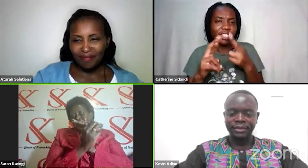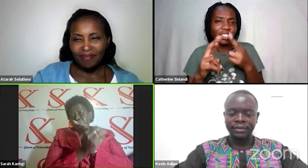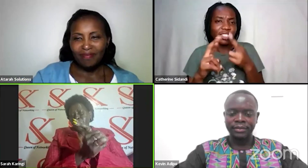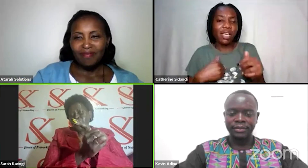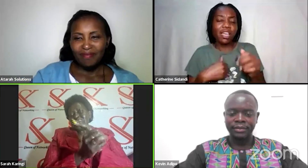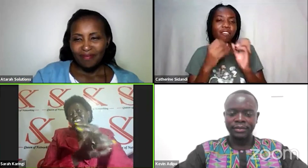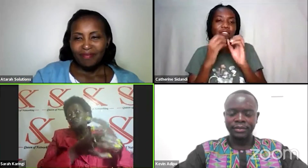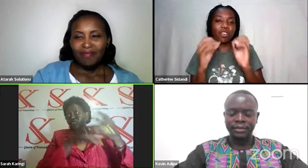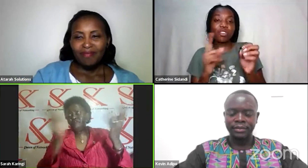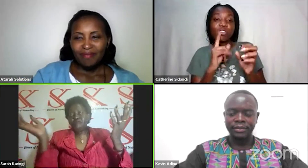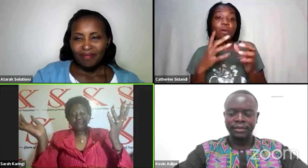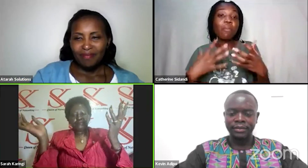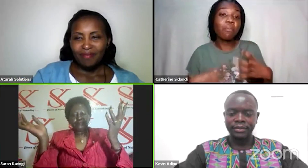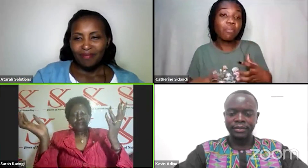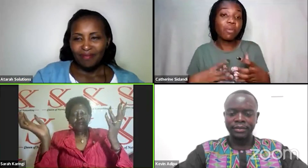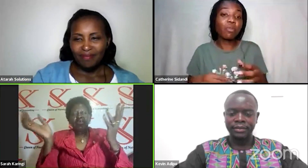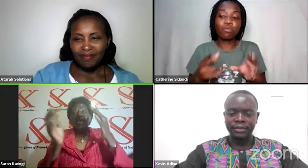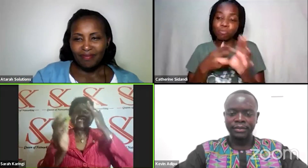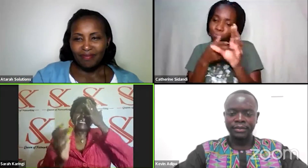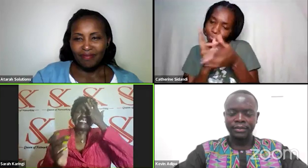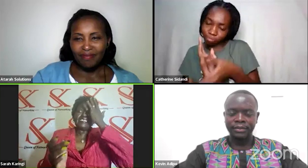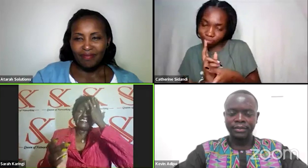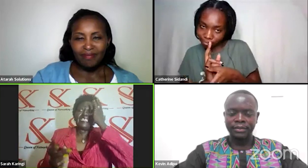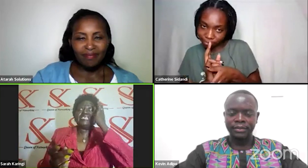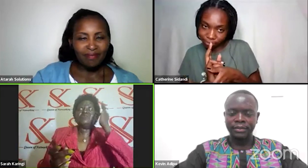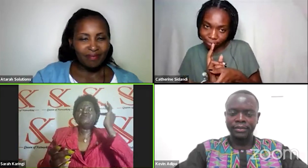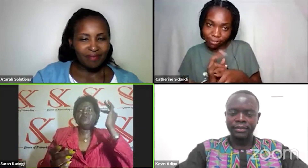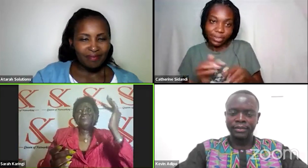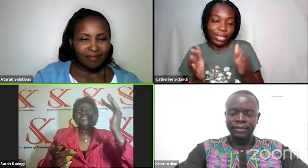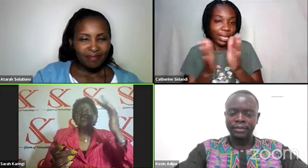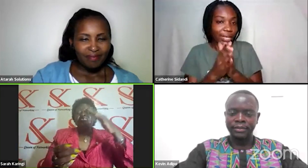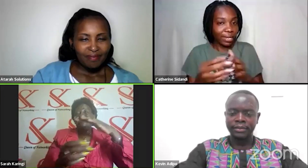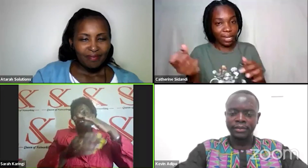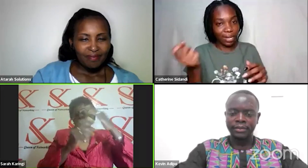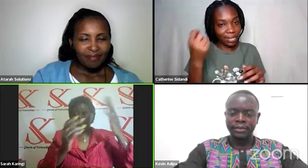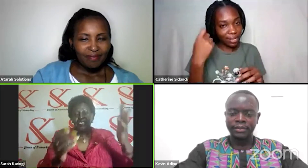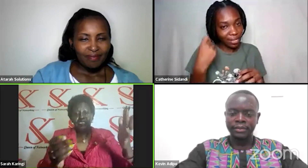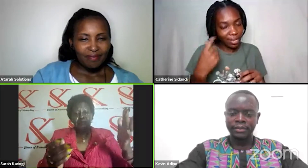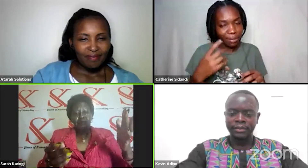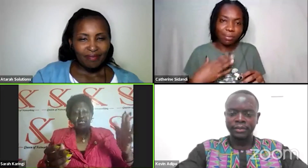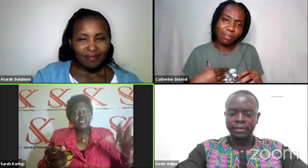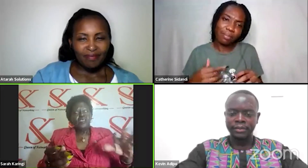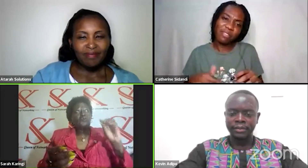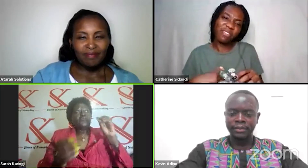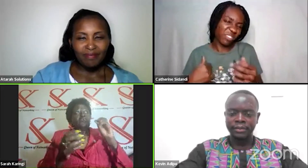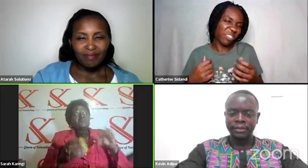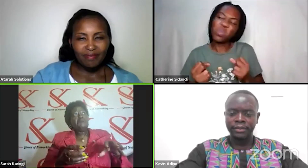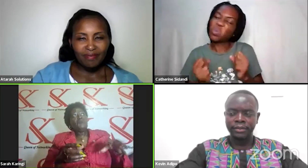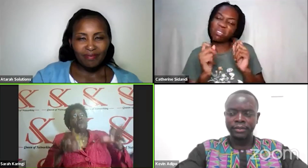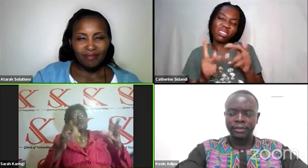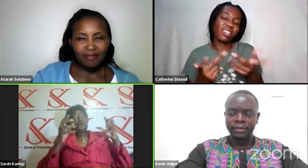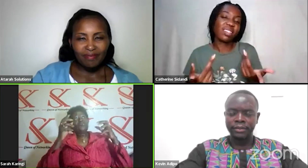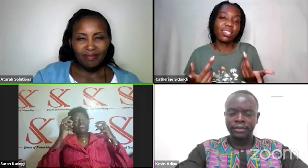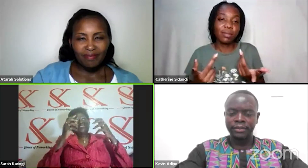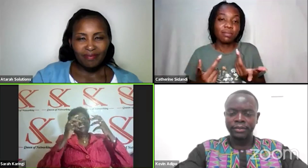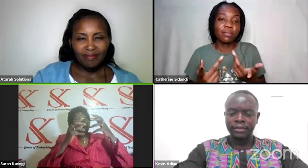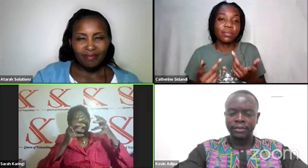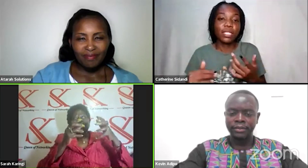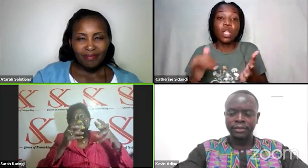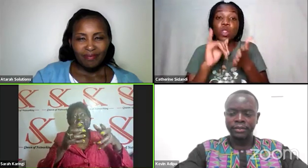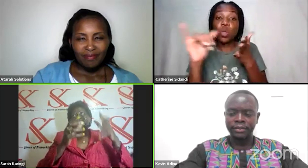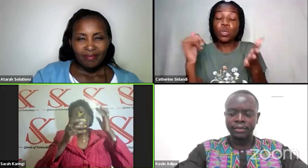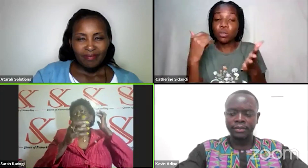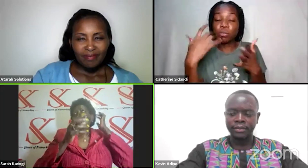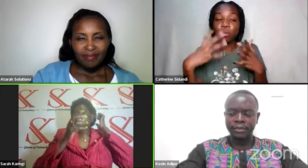what I have seen people doing is just to leave and understand, and which for me, I think is still okay. So those people who do something like